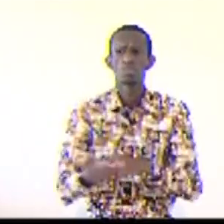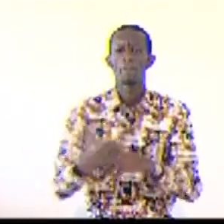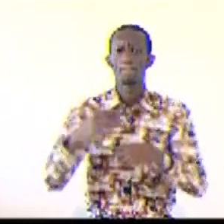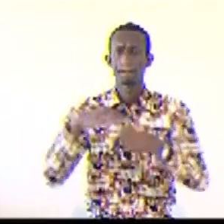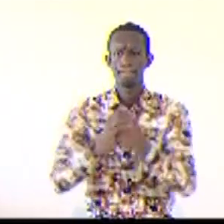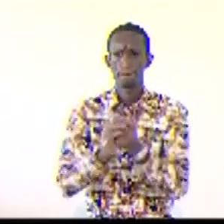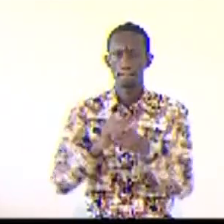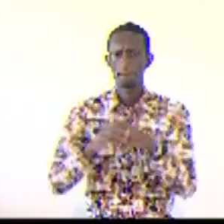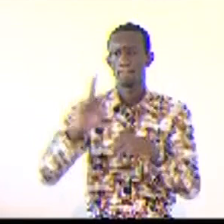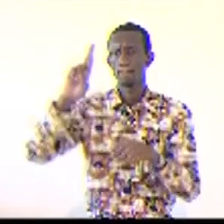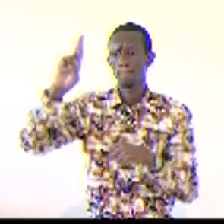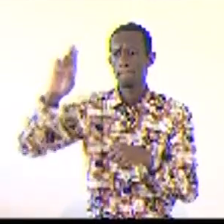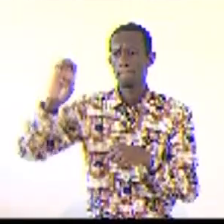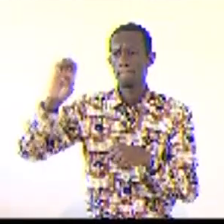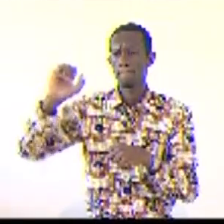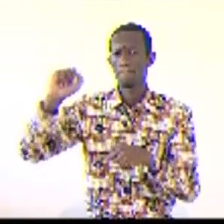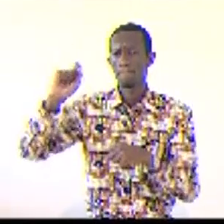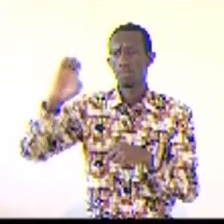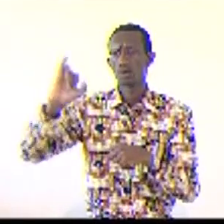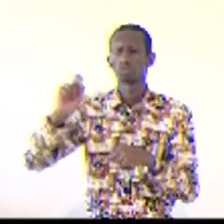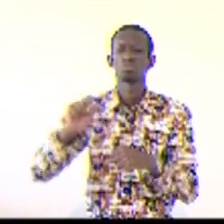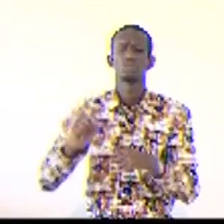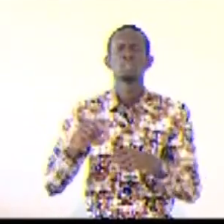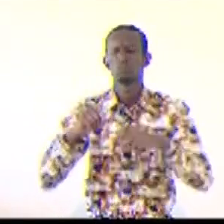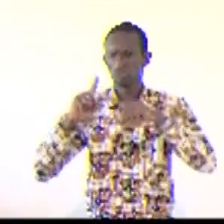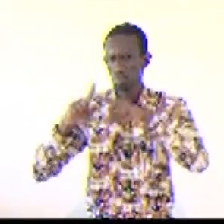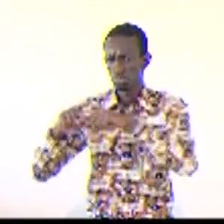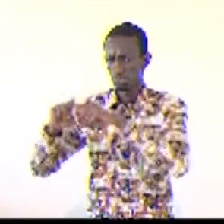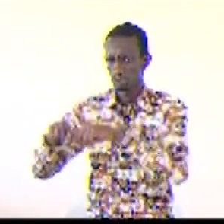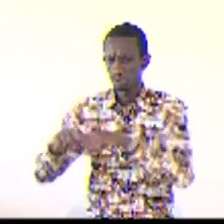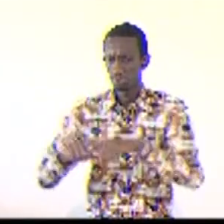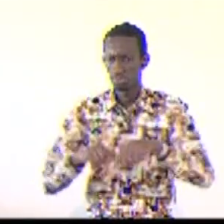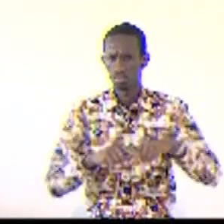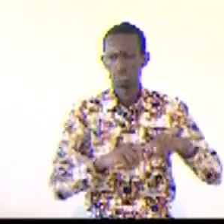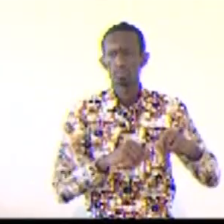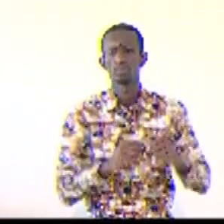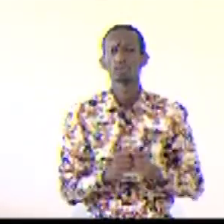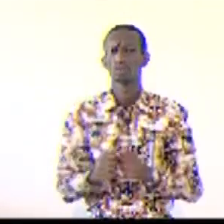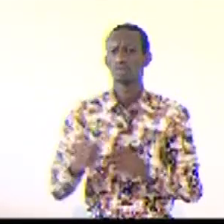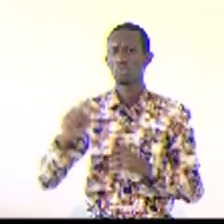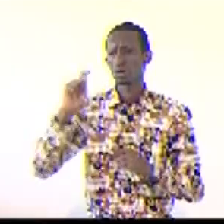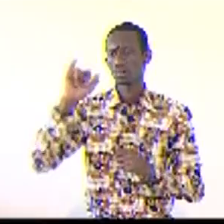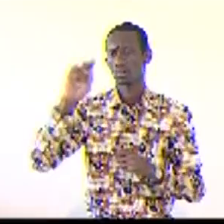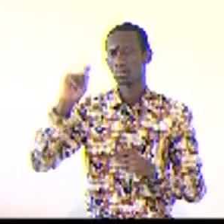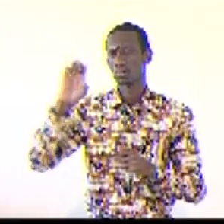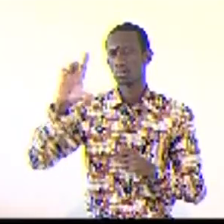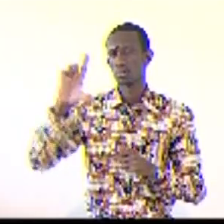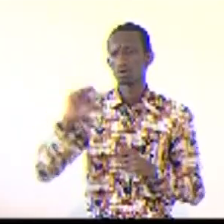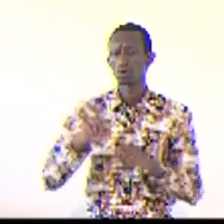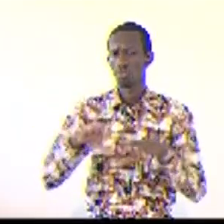converted into the product, depending on the type of the reactant or depending on the type of the